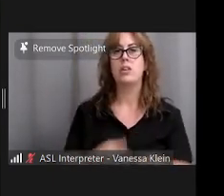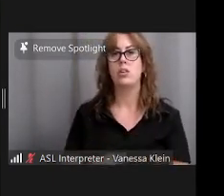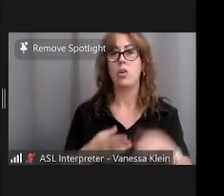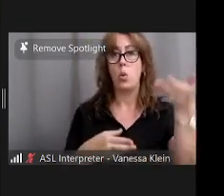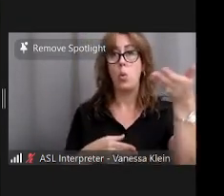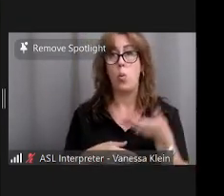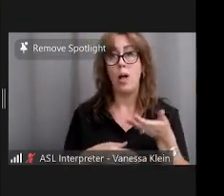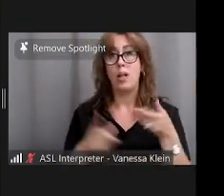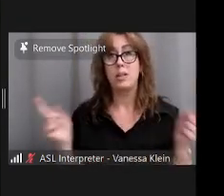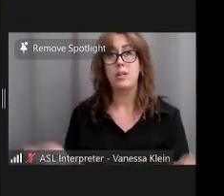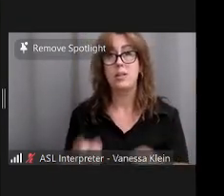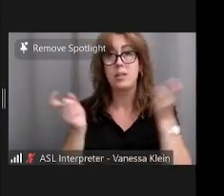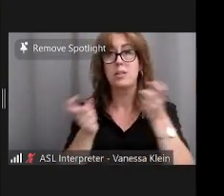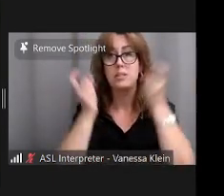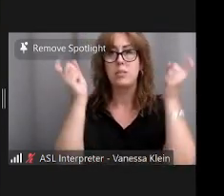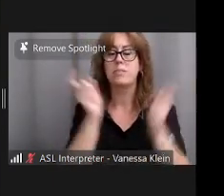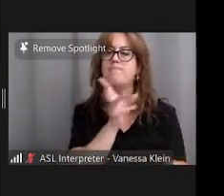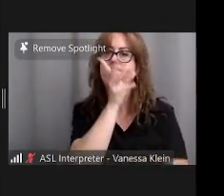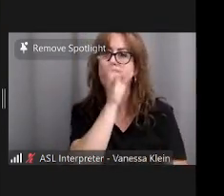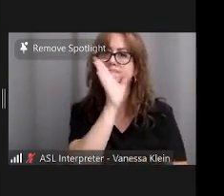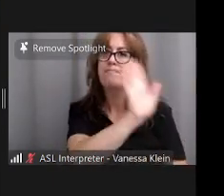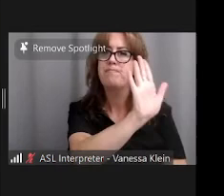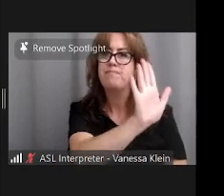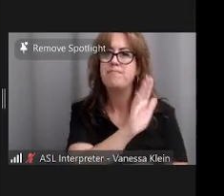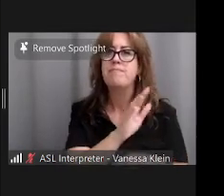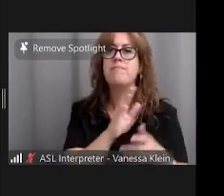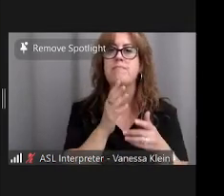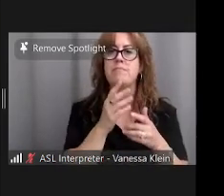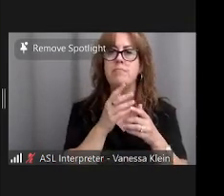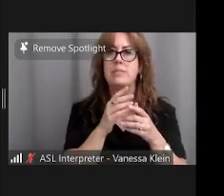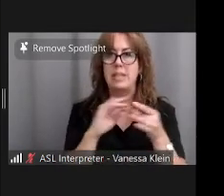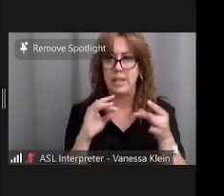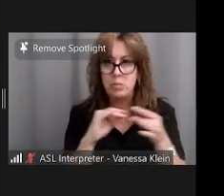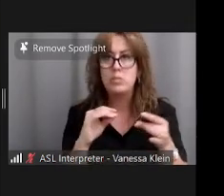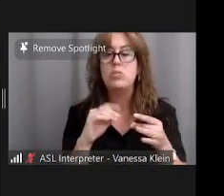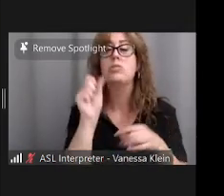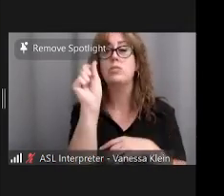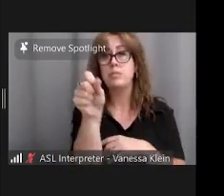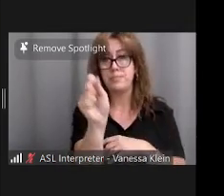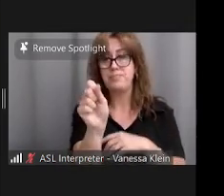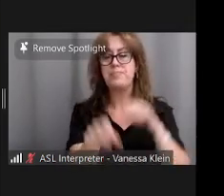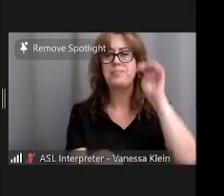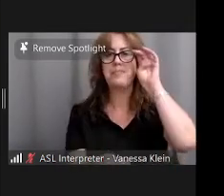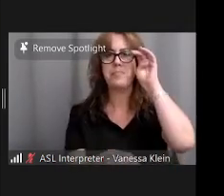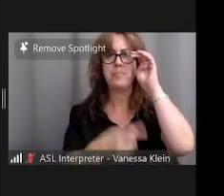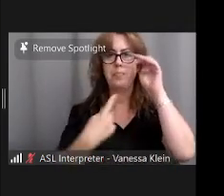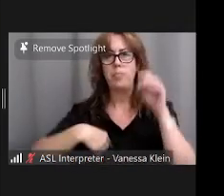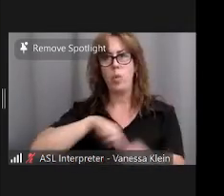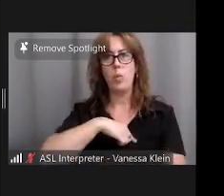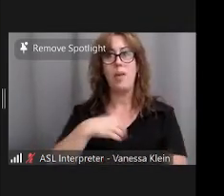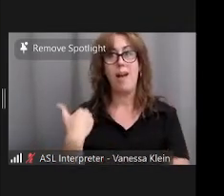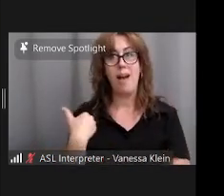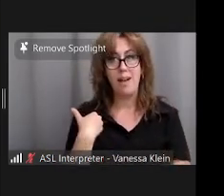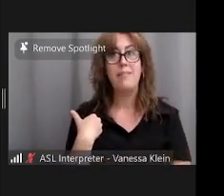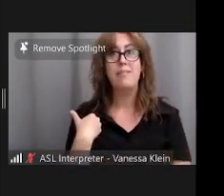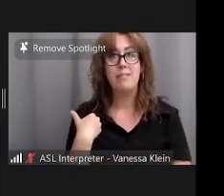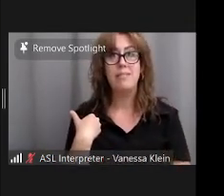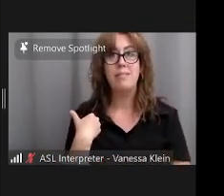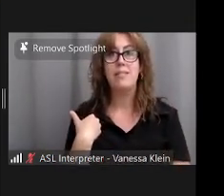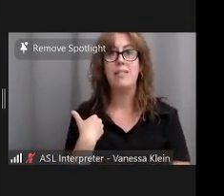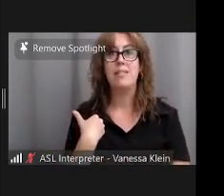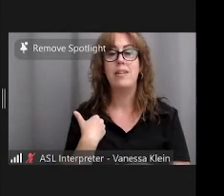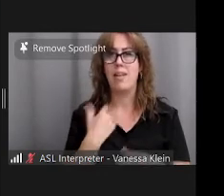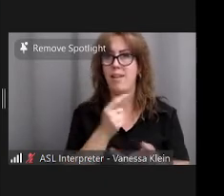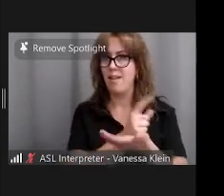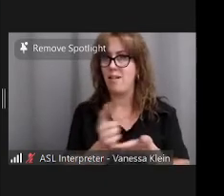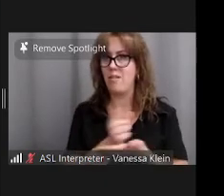called a porphyry. And we do, we hold one on the, for each week of the festival.